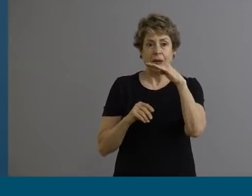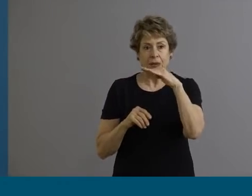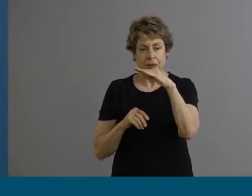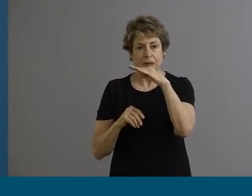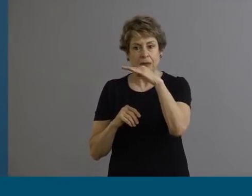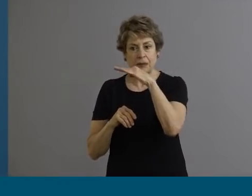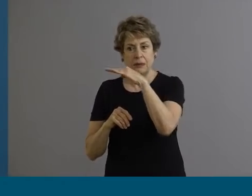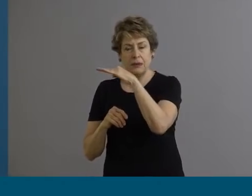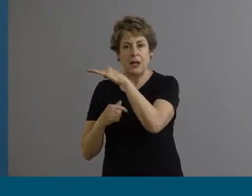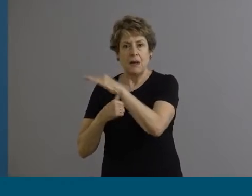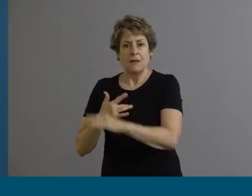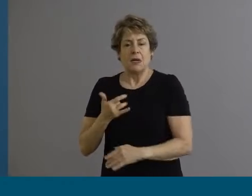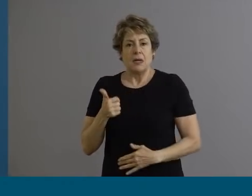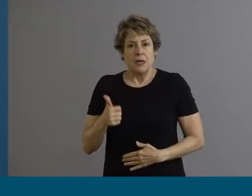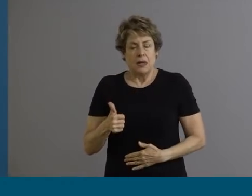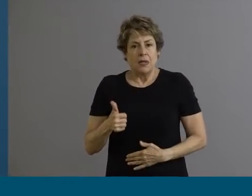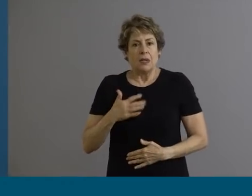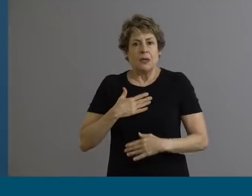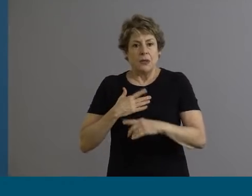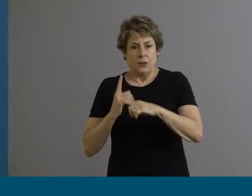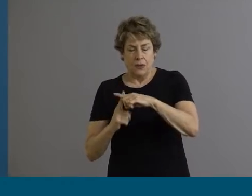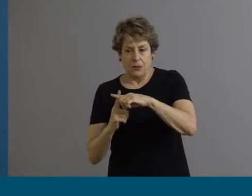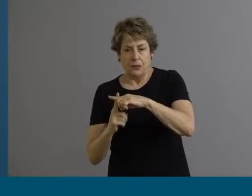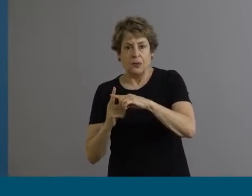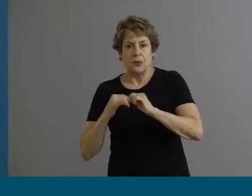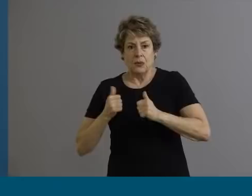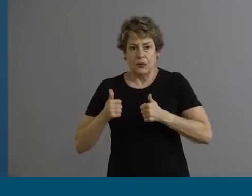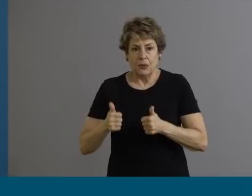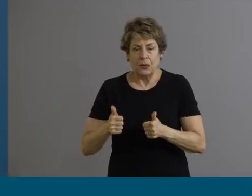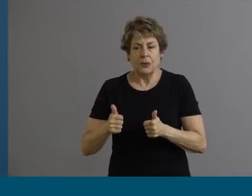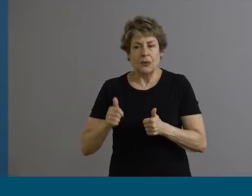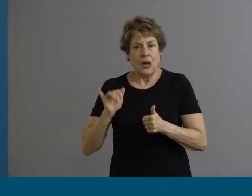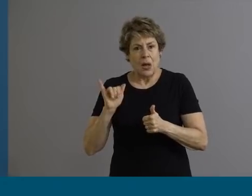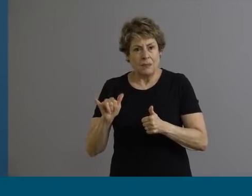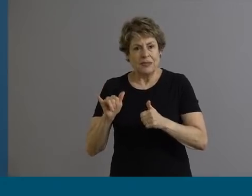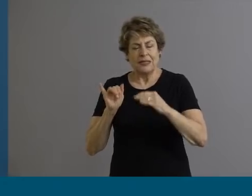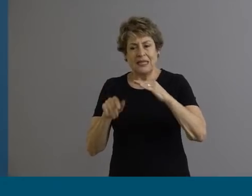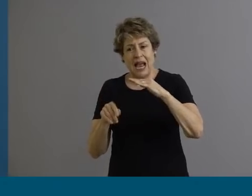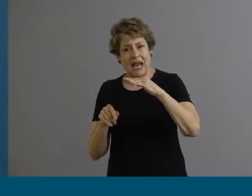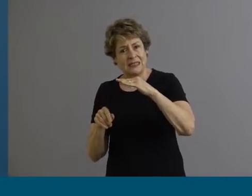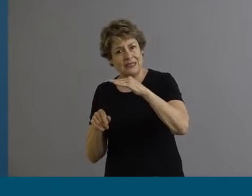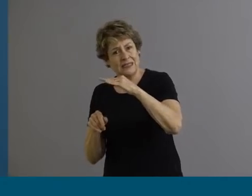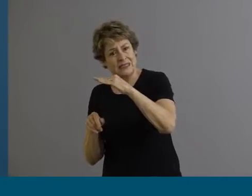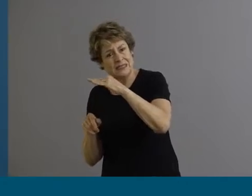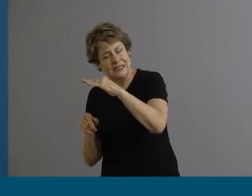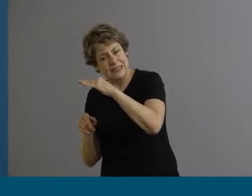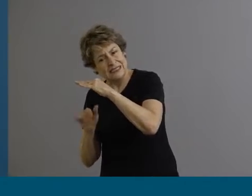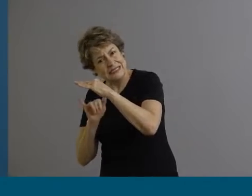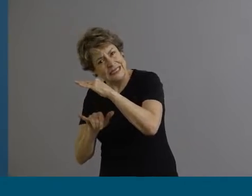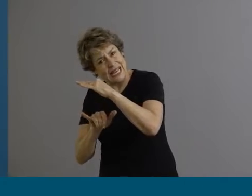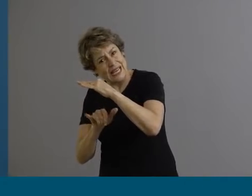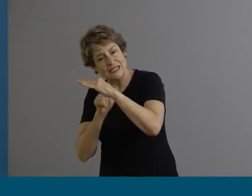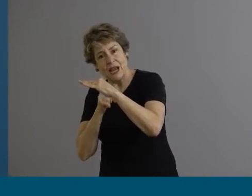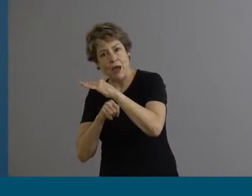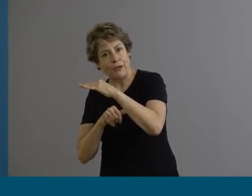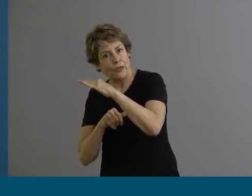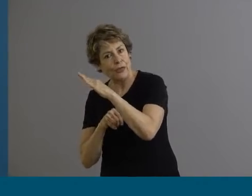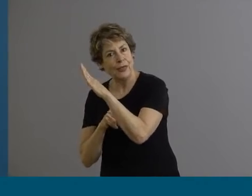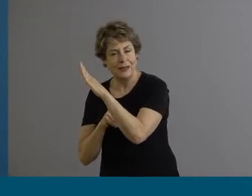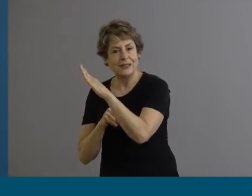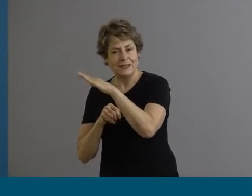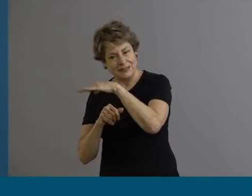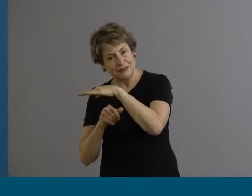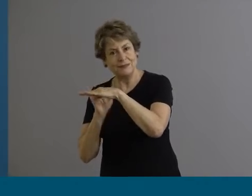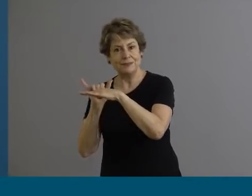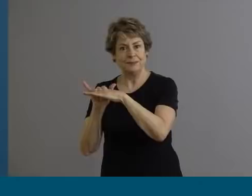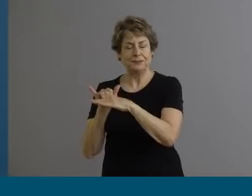a conference call with Dr. Birx and Dr. Christ at 1:30 today. I want to thank